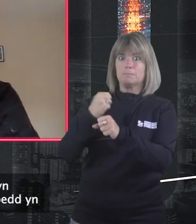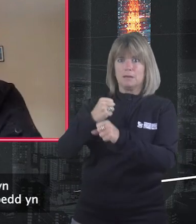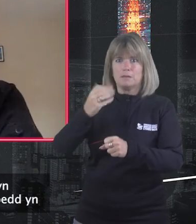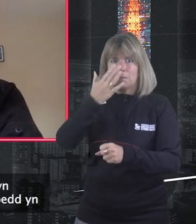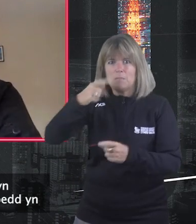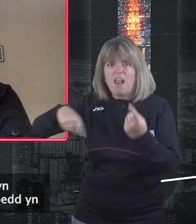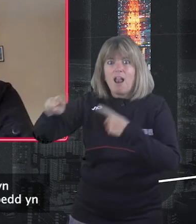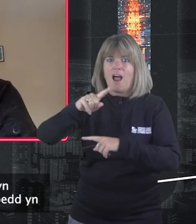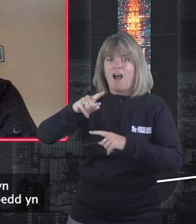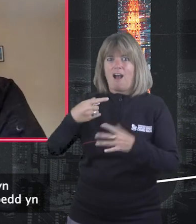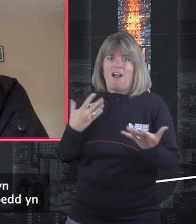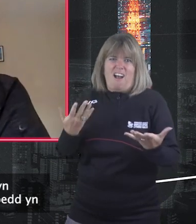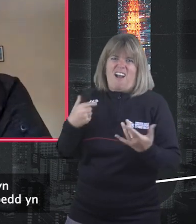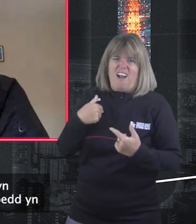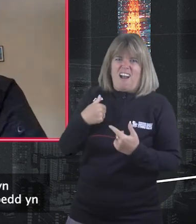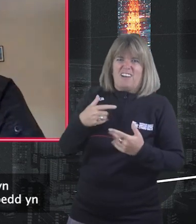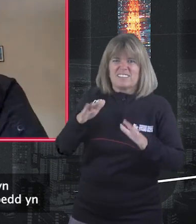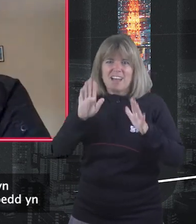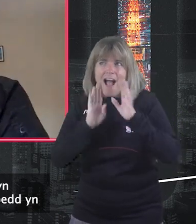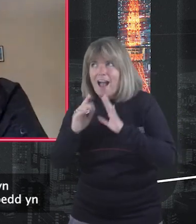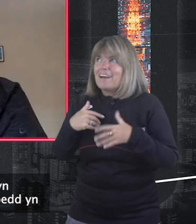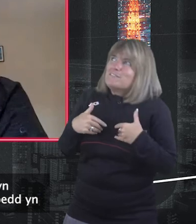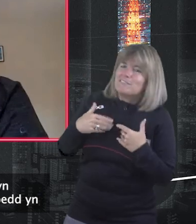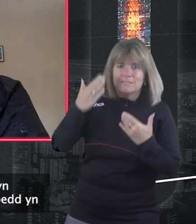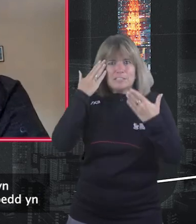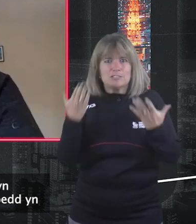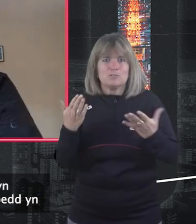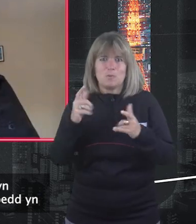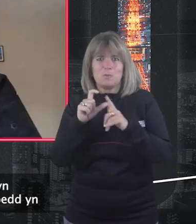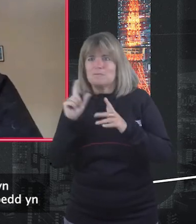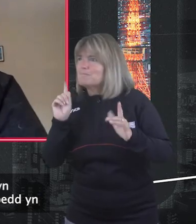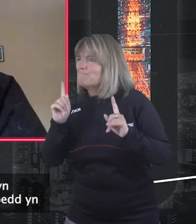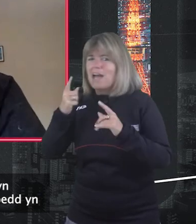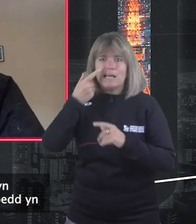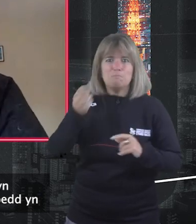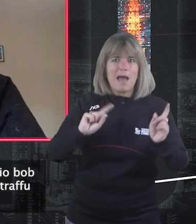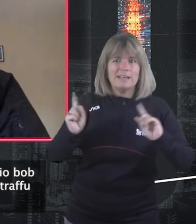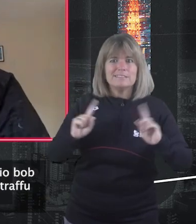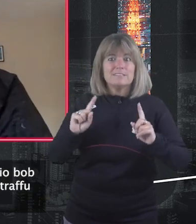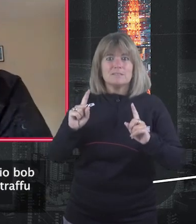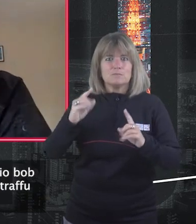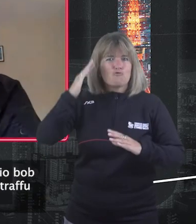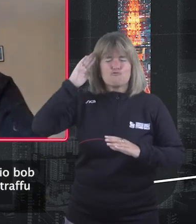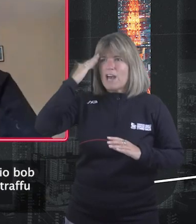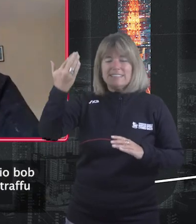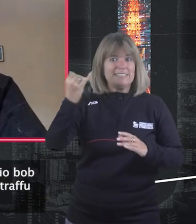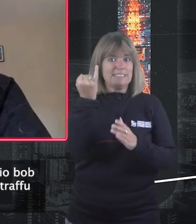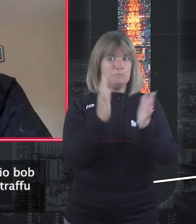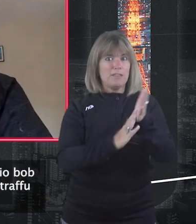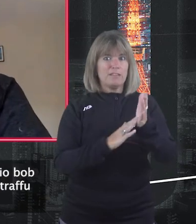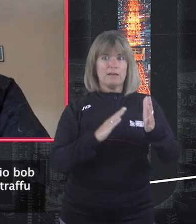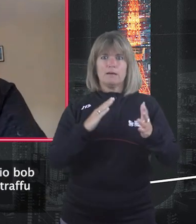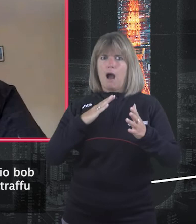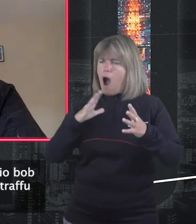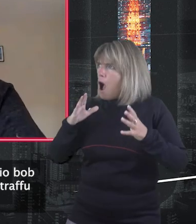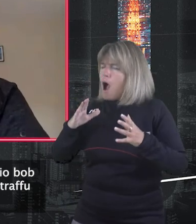first games, people were just saying to me, obviously I didn't really know what to expect, and it was a crazy 6 months. But from